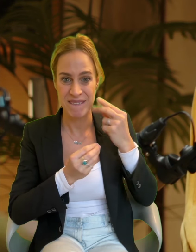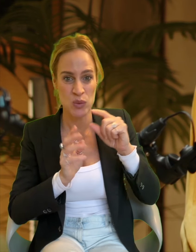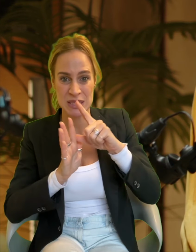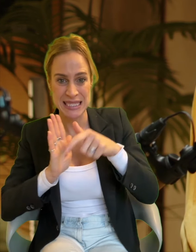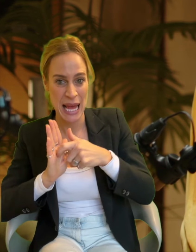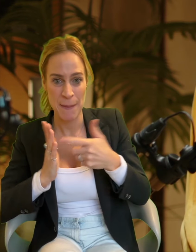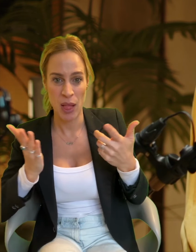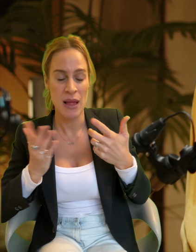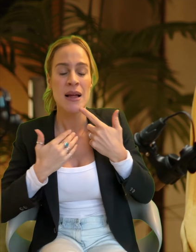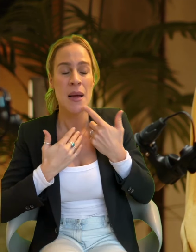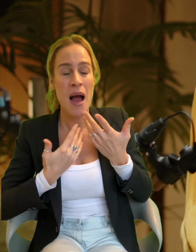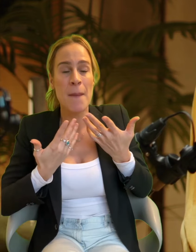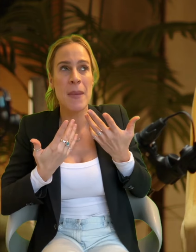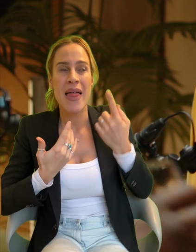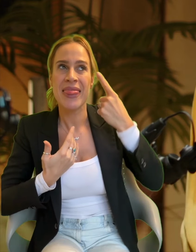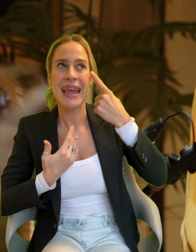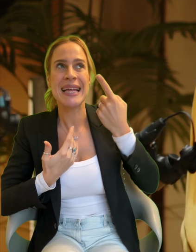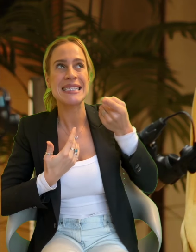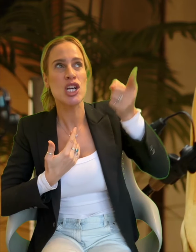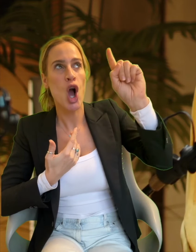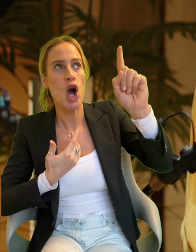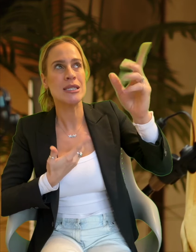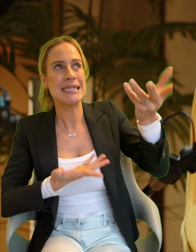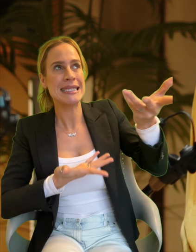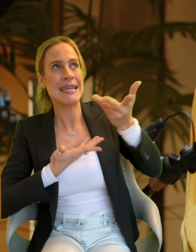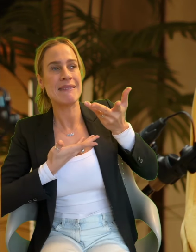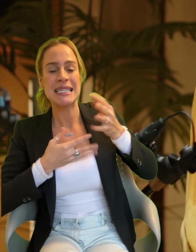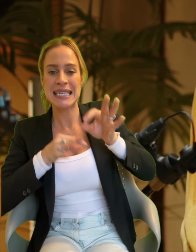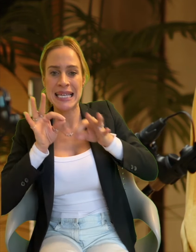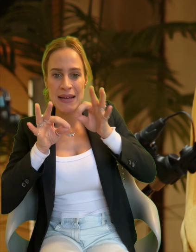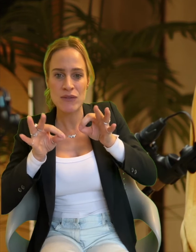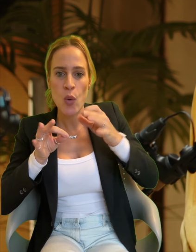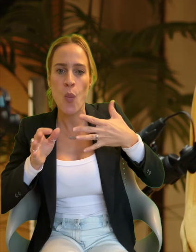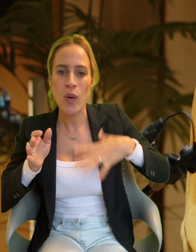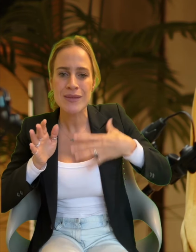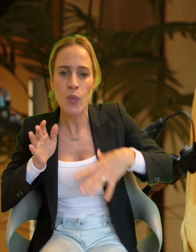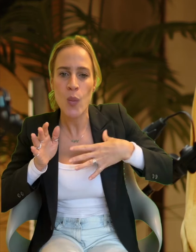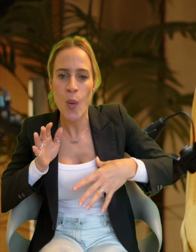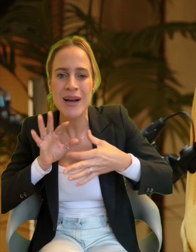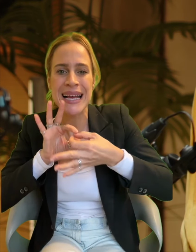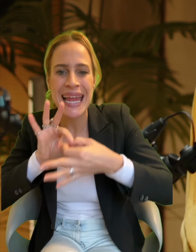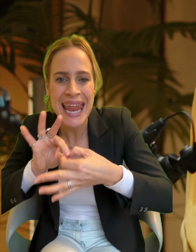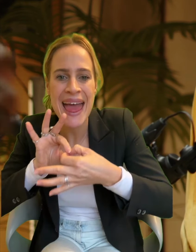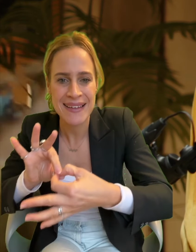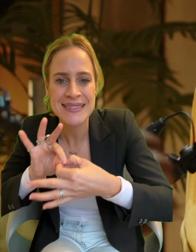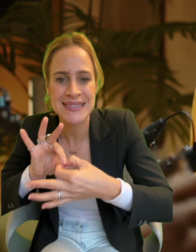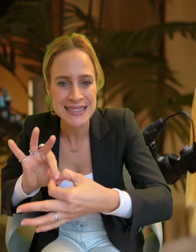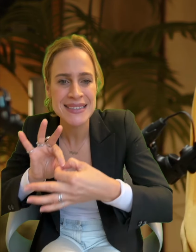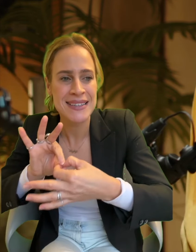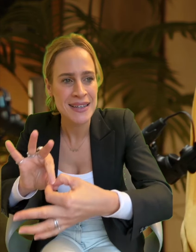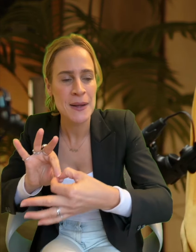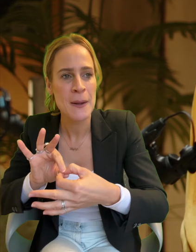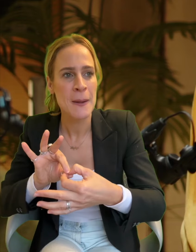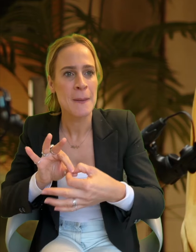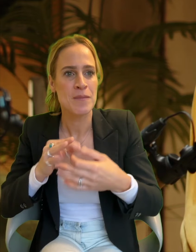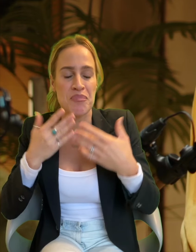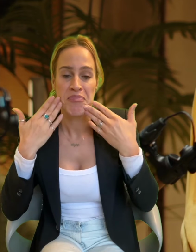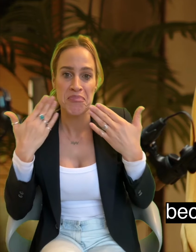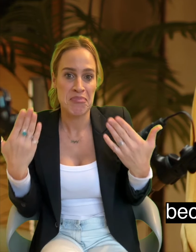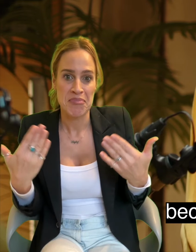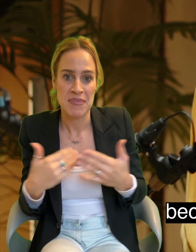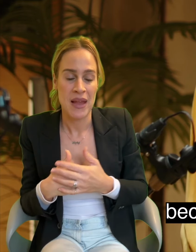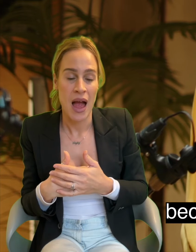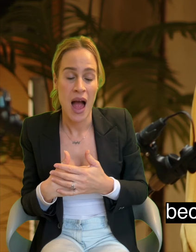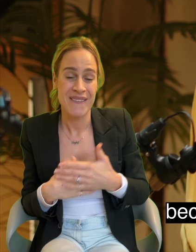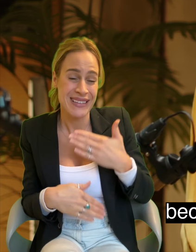this God-given gift to want to connect with people. Do you know what it was? Okay, so I've never told anyone this,